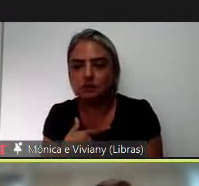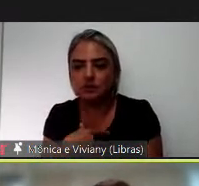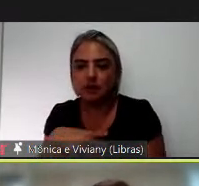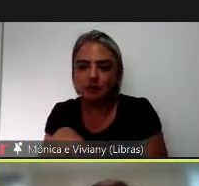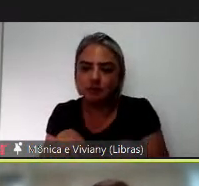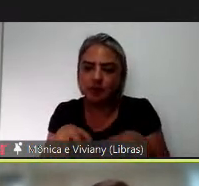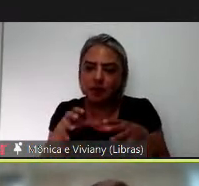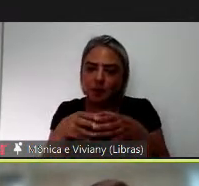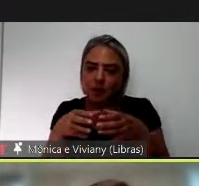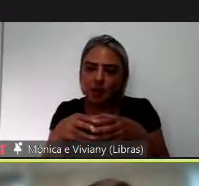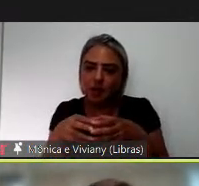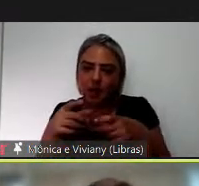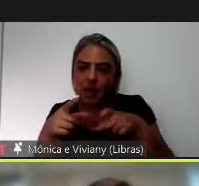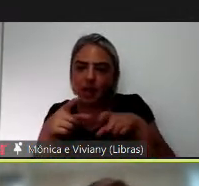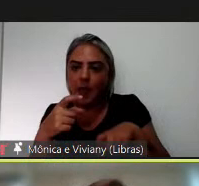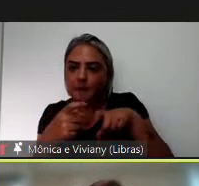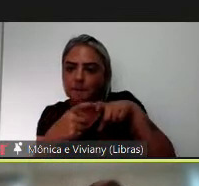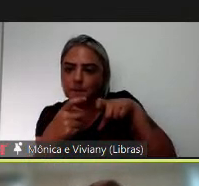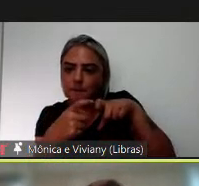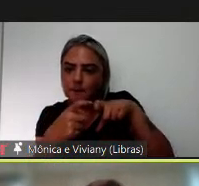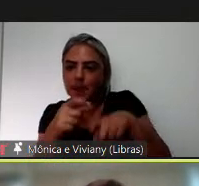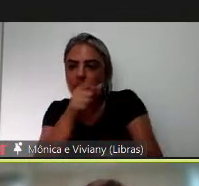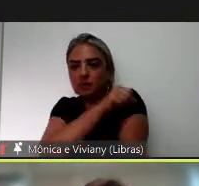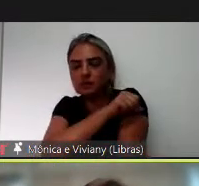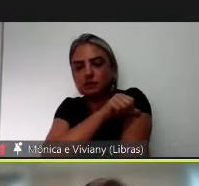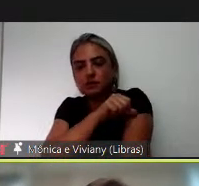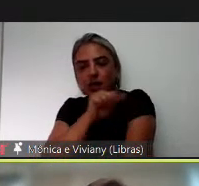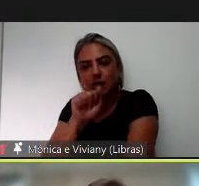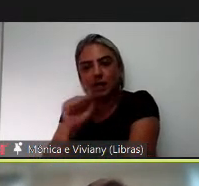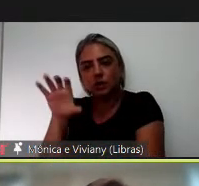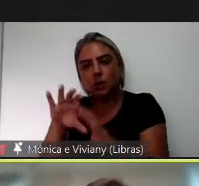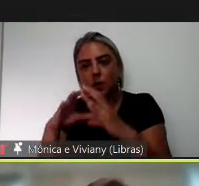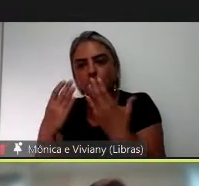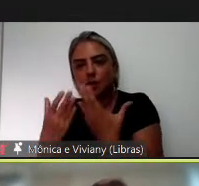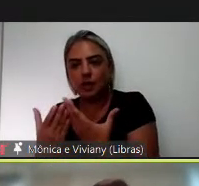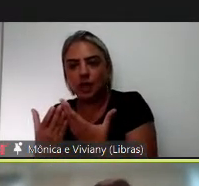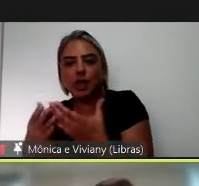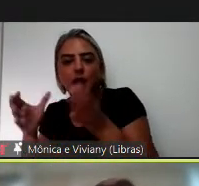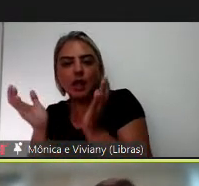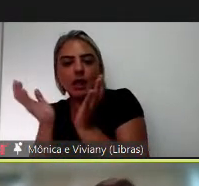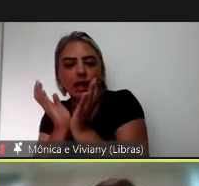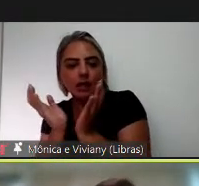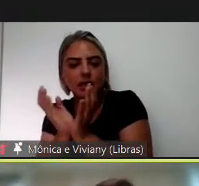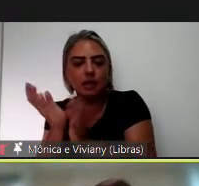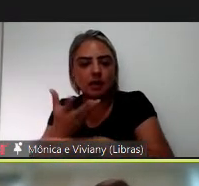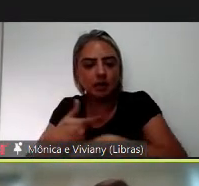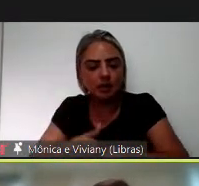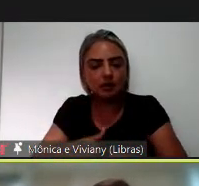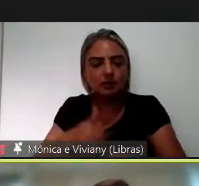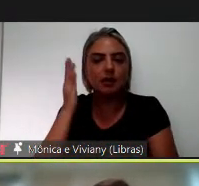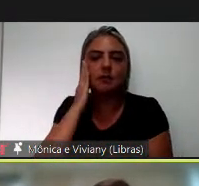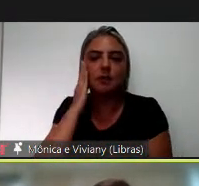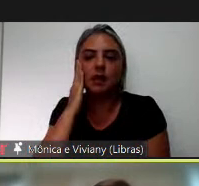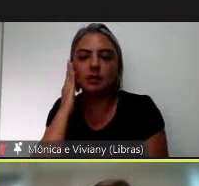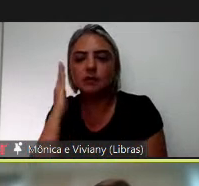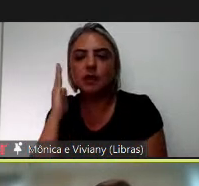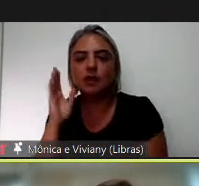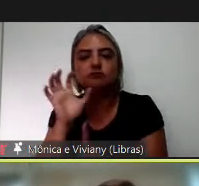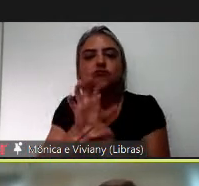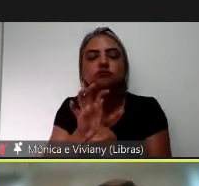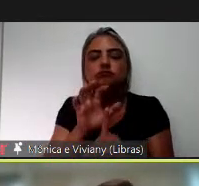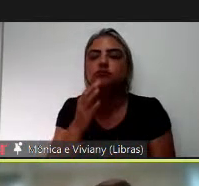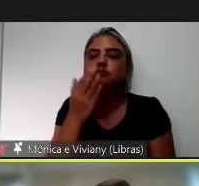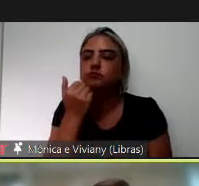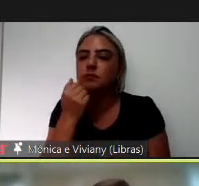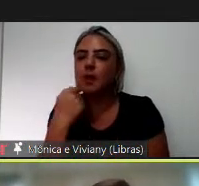mainly the minimal team. So we have the doctor, the community agent.